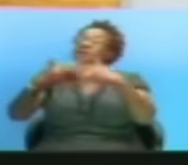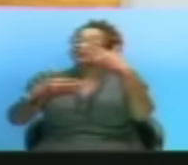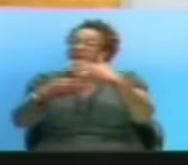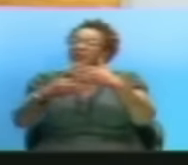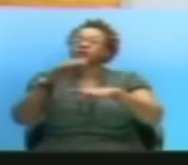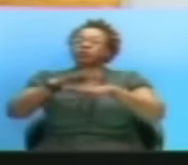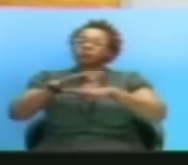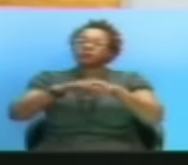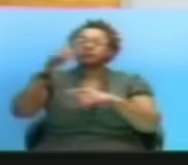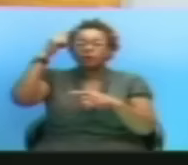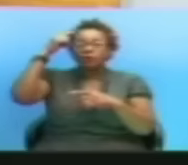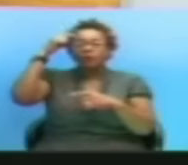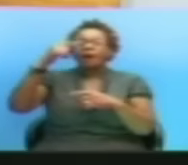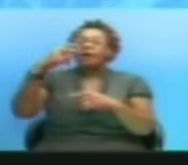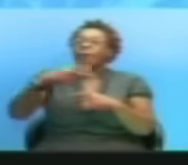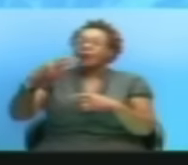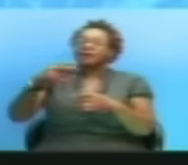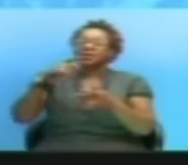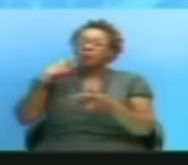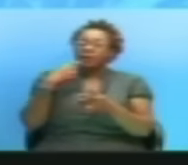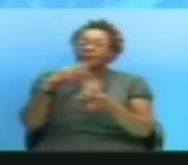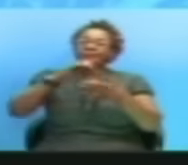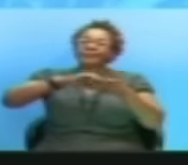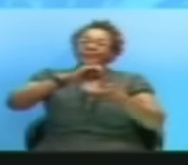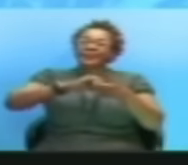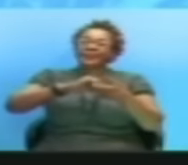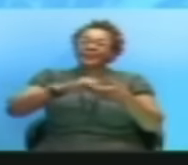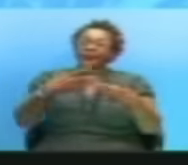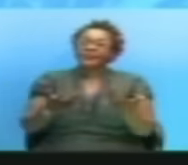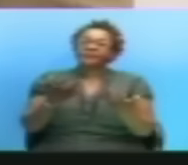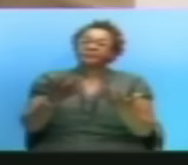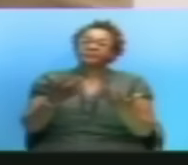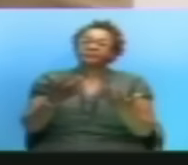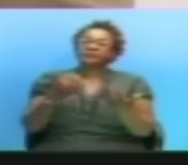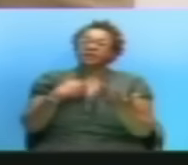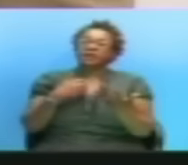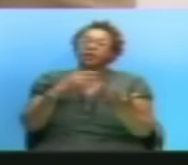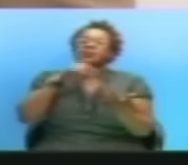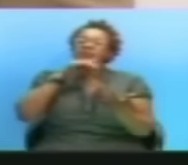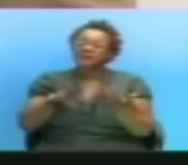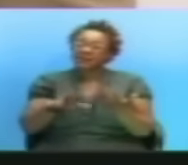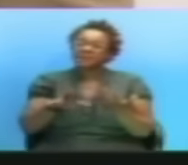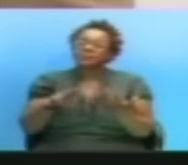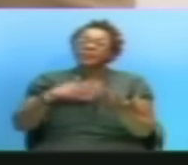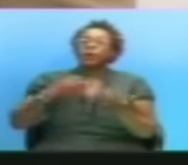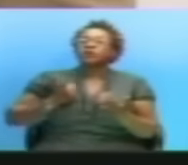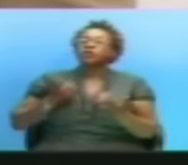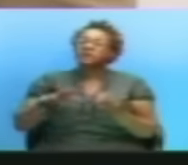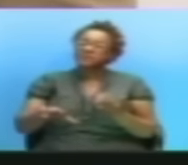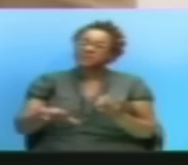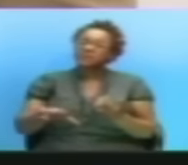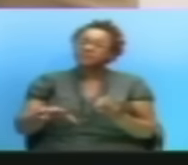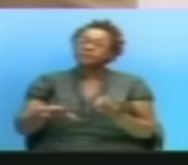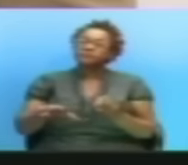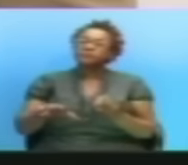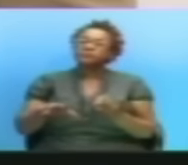is good to note that the hawkers that are in Buru Buru, that are in Karen, they are our sons, they are our daughters,